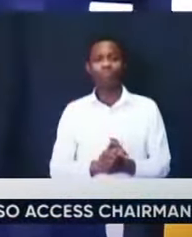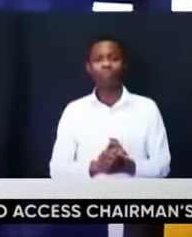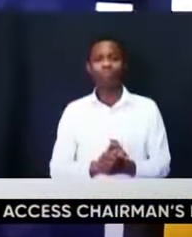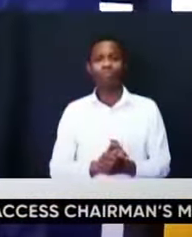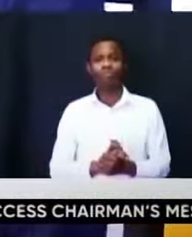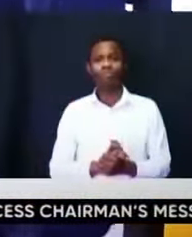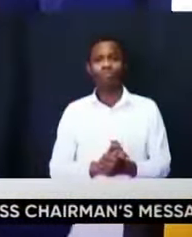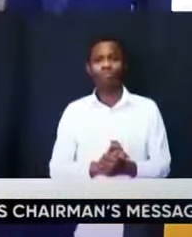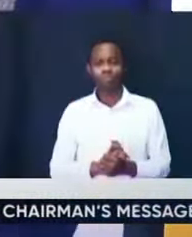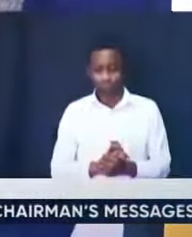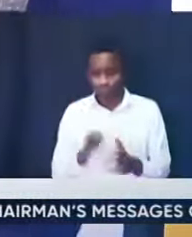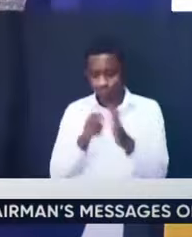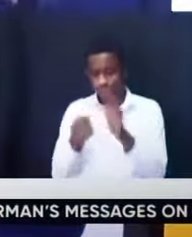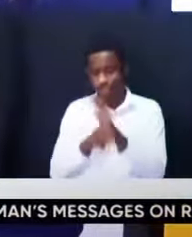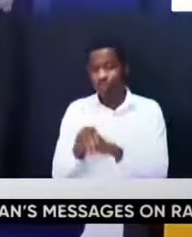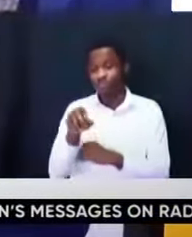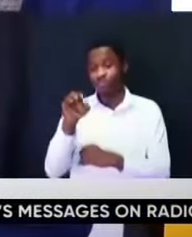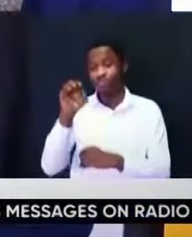it Matthew